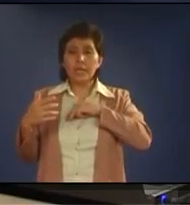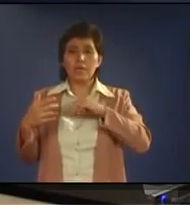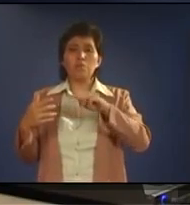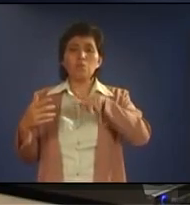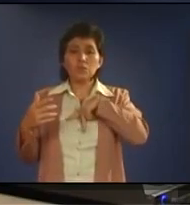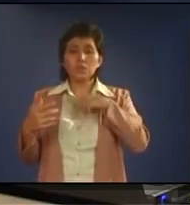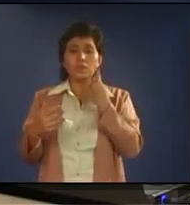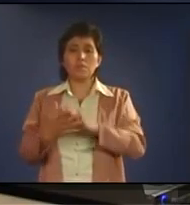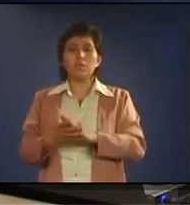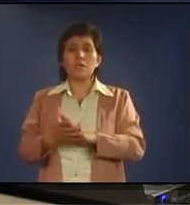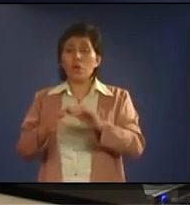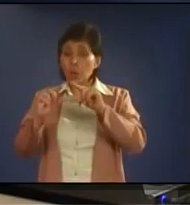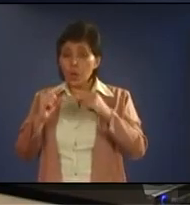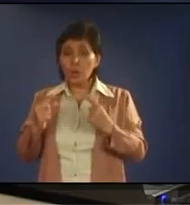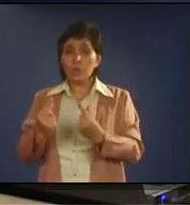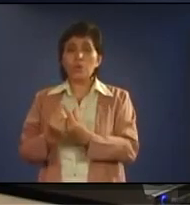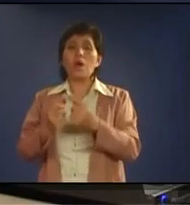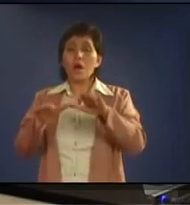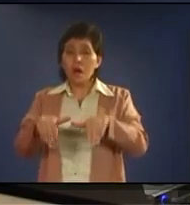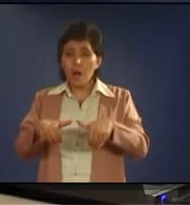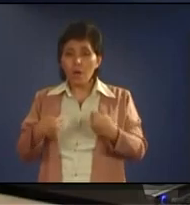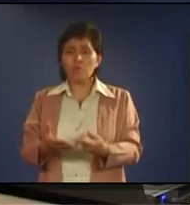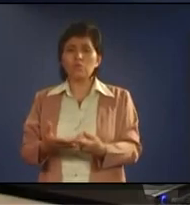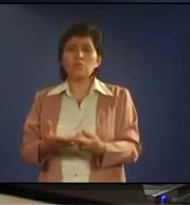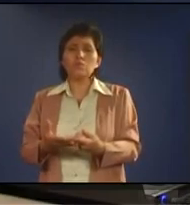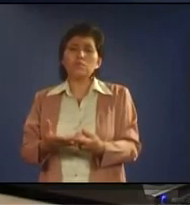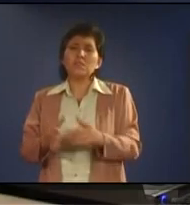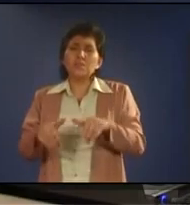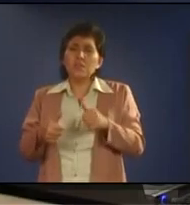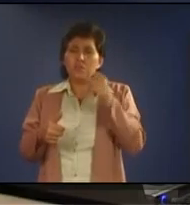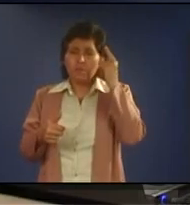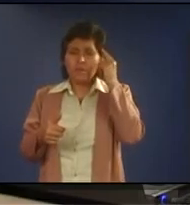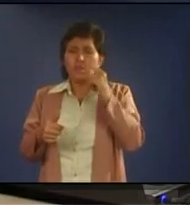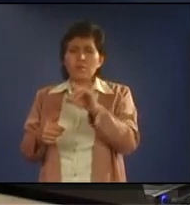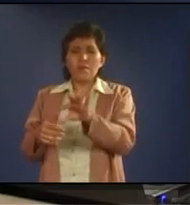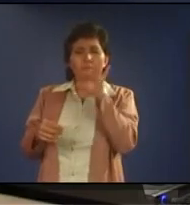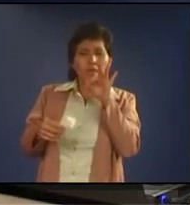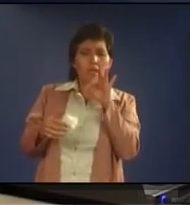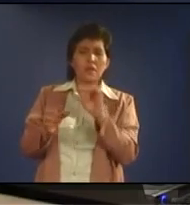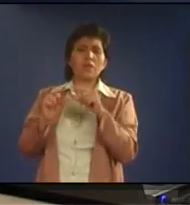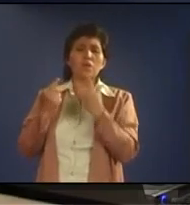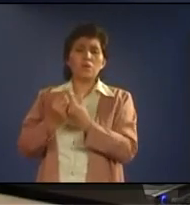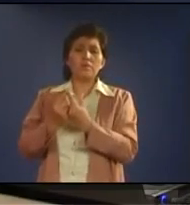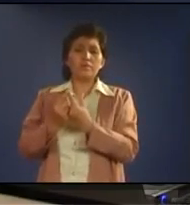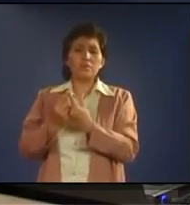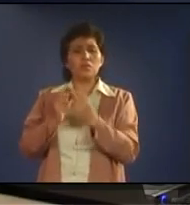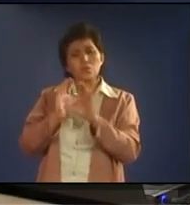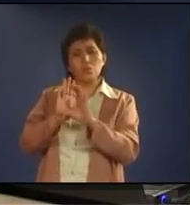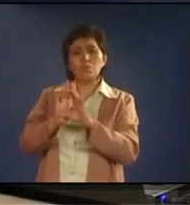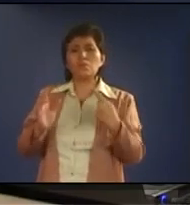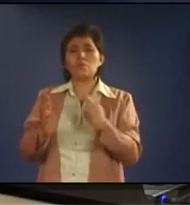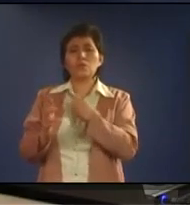Now, next one. Groups. How do you define groups? I mean, let's say it's a group